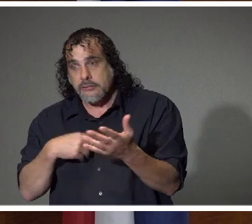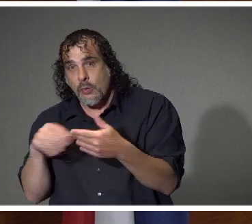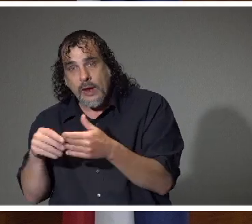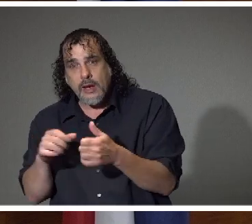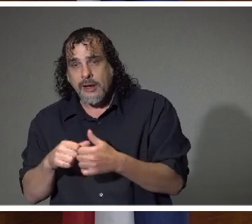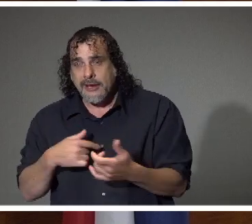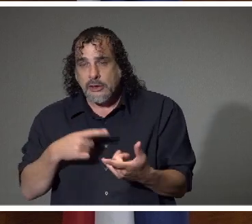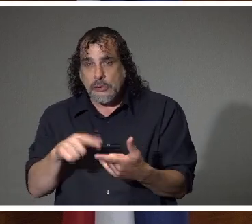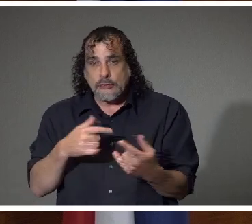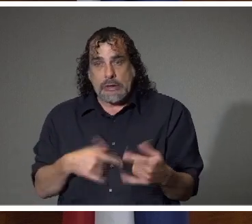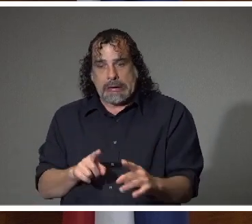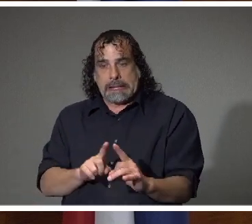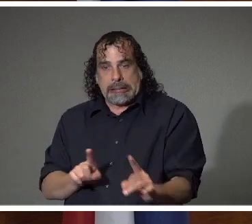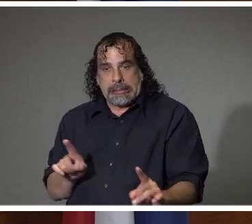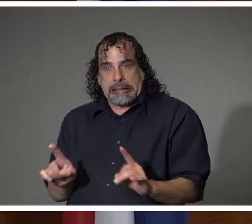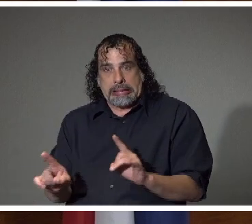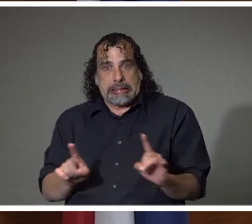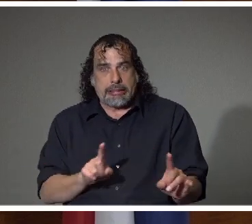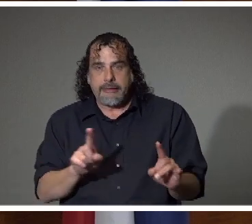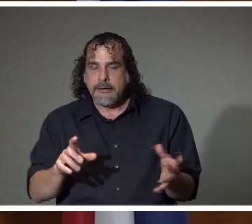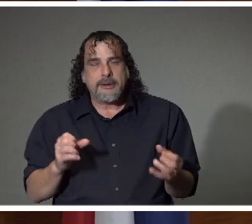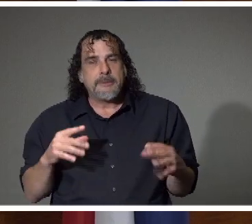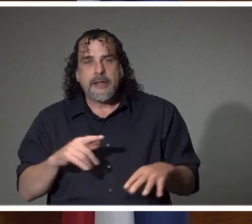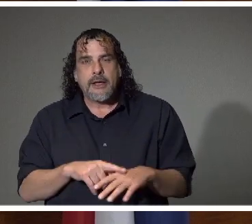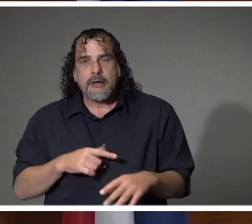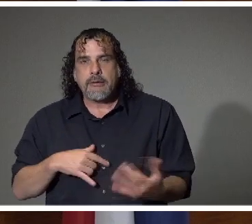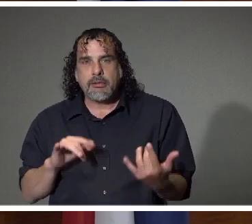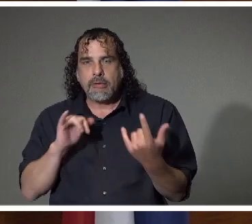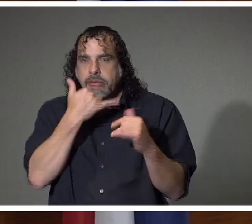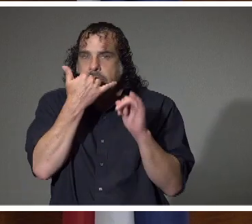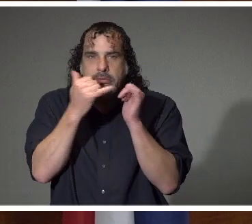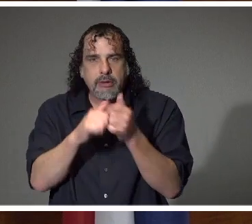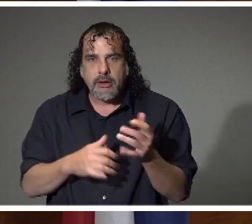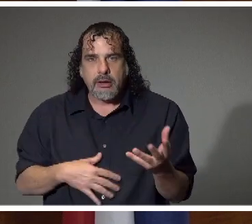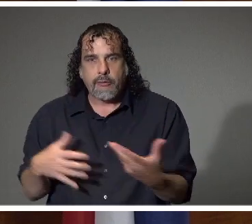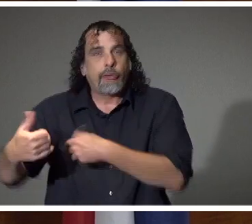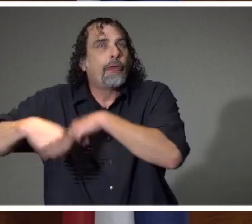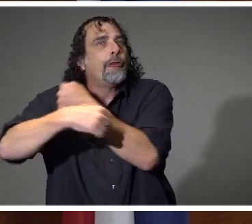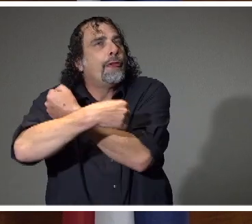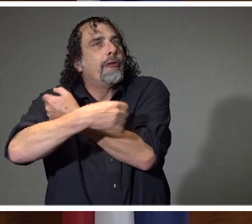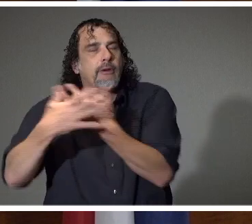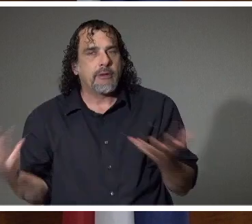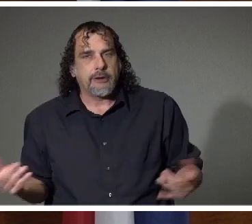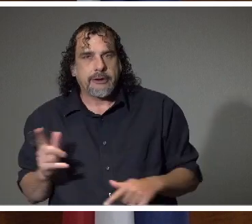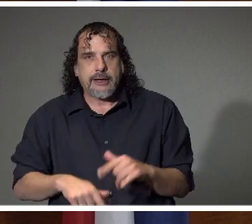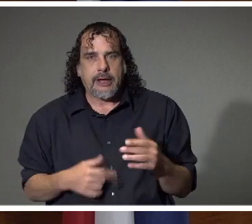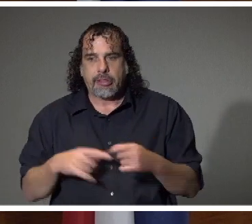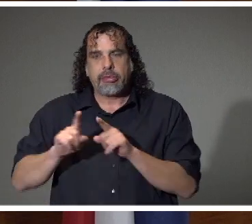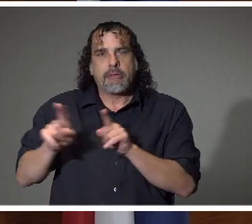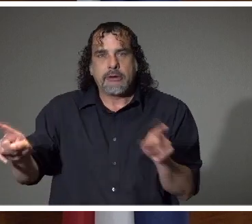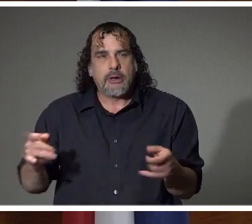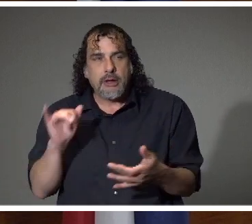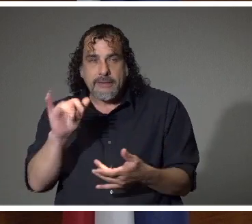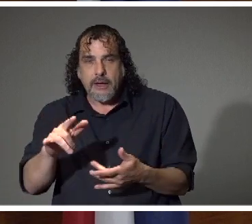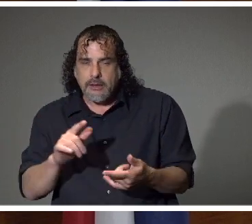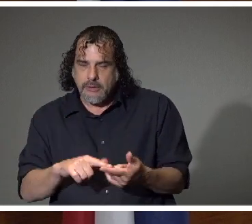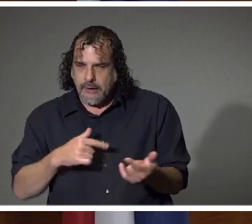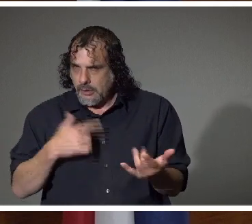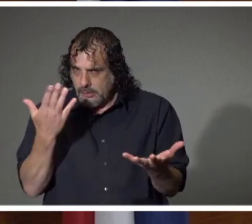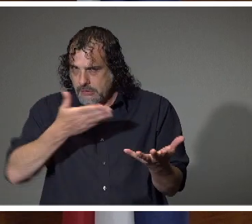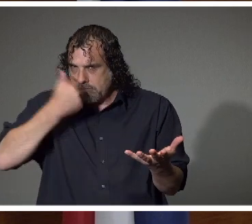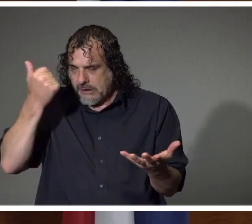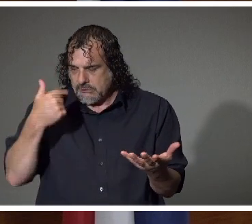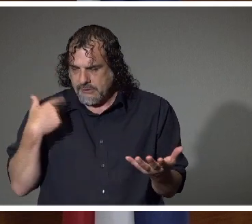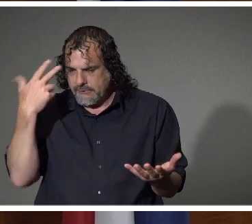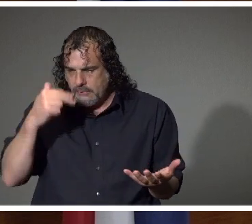trying to experience social distancing, a lot of times we screw that up and we're just not able to do it. And so that's why it's best not to